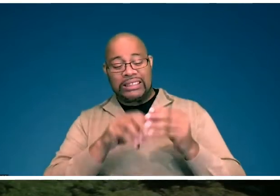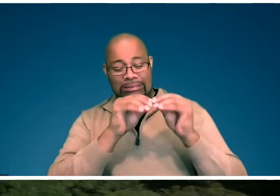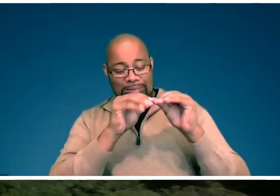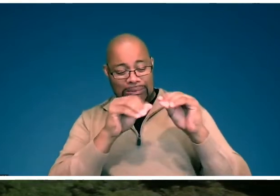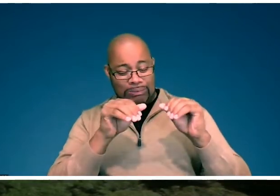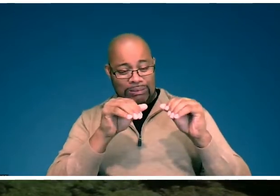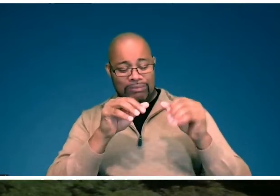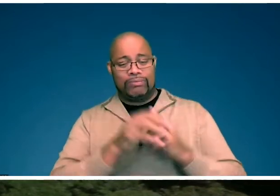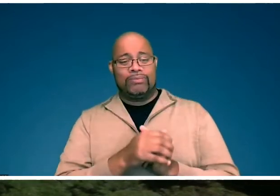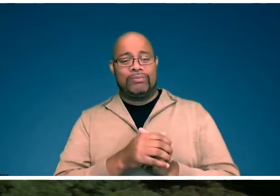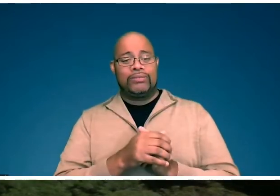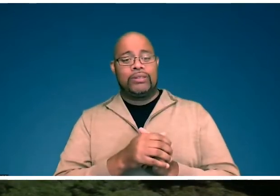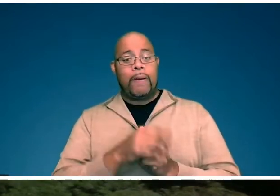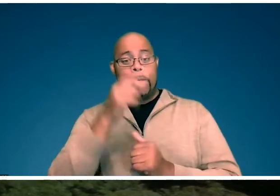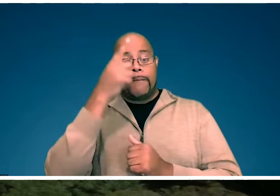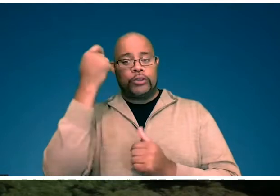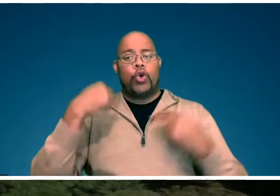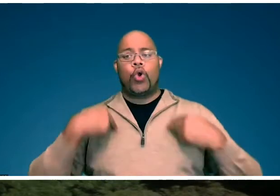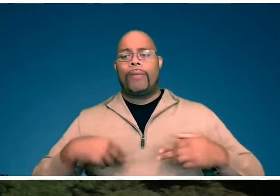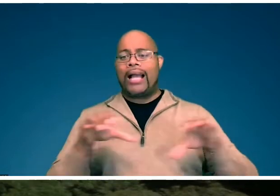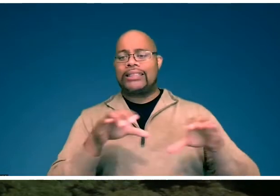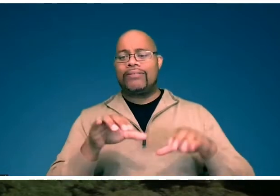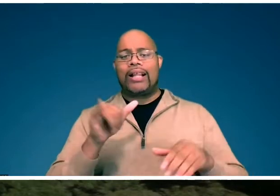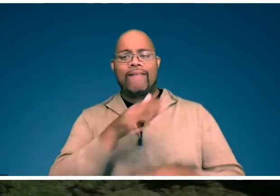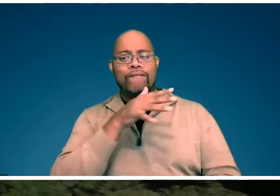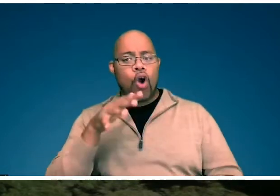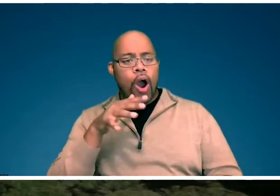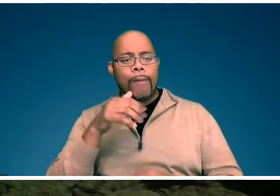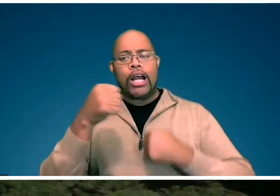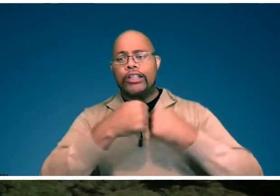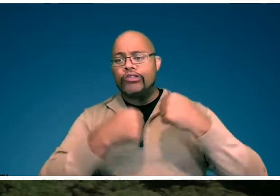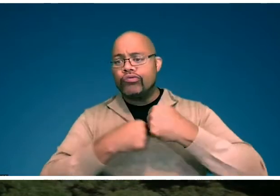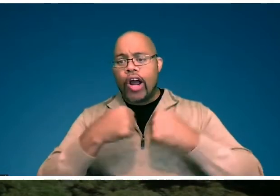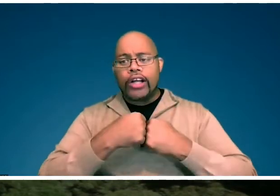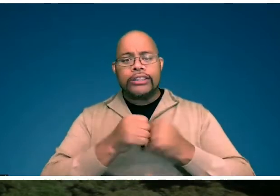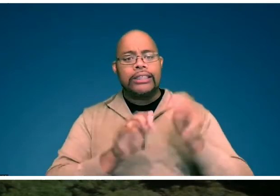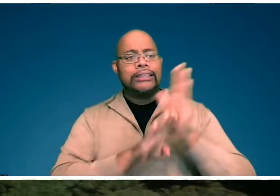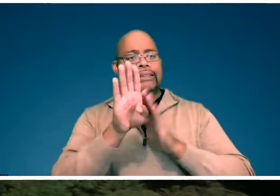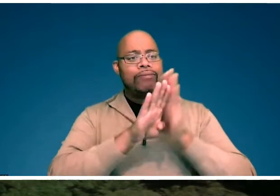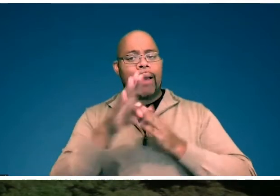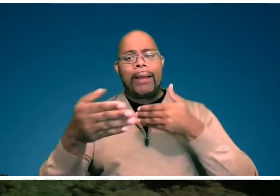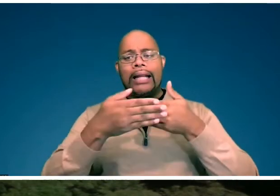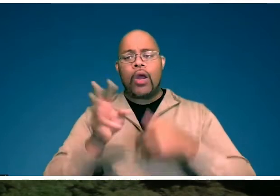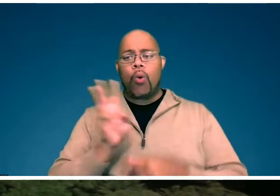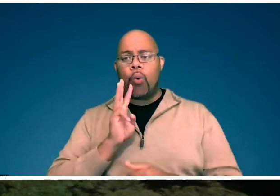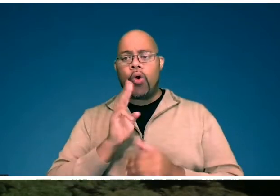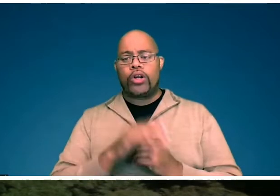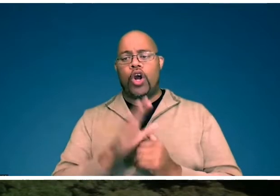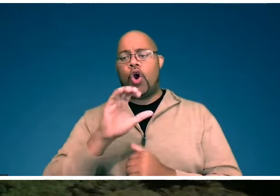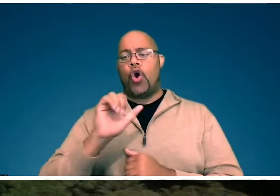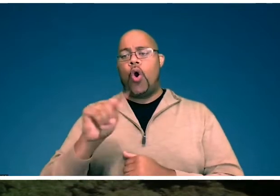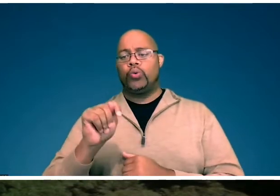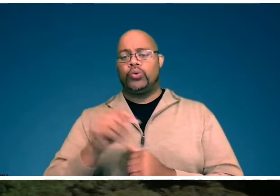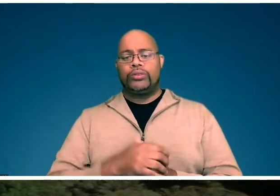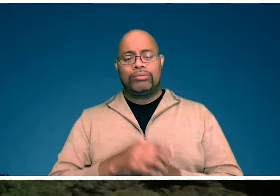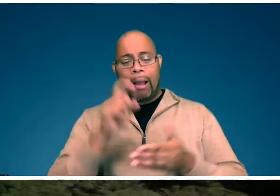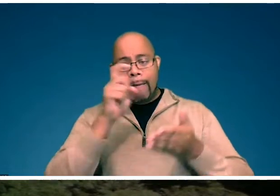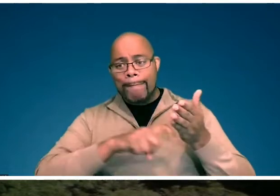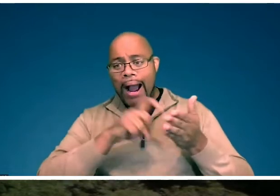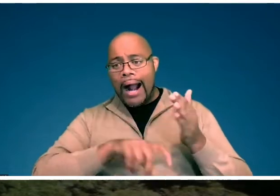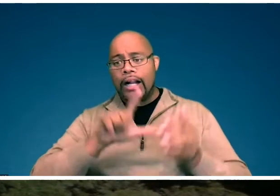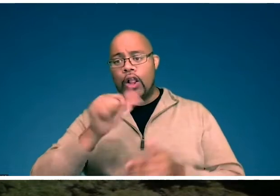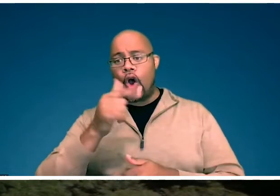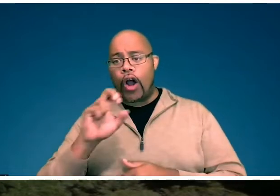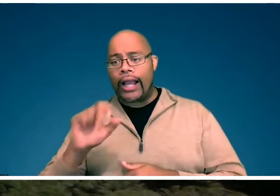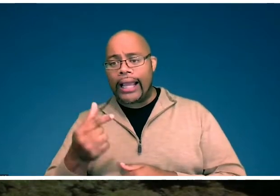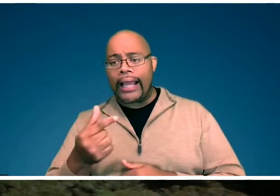and sediment erosion is due to human activities such as farming, construction, and development near coastlines, mining,